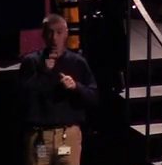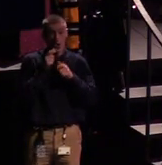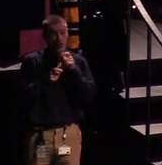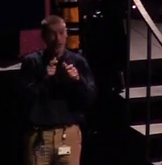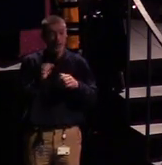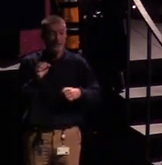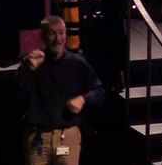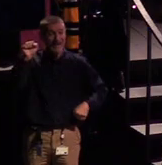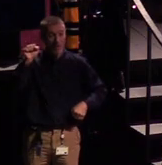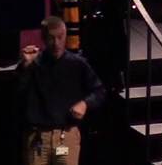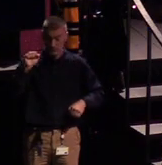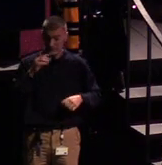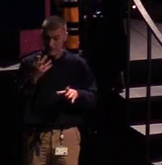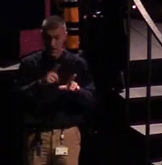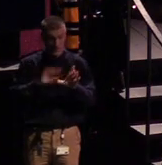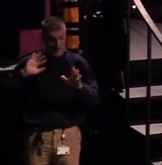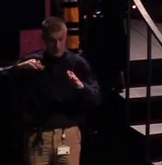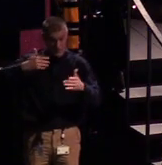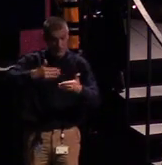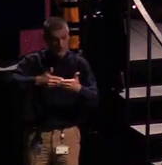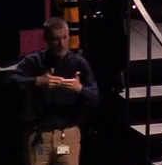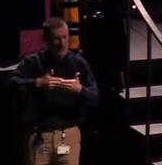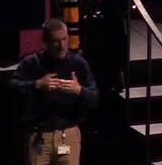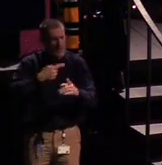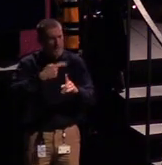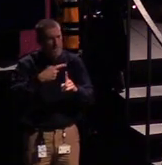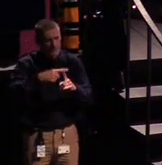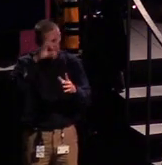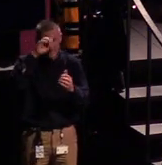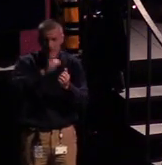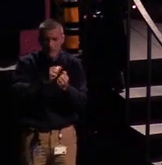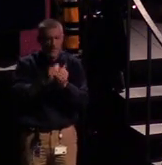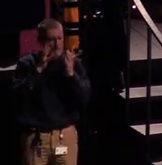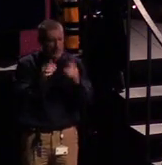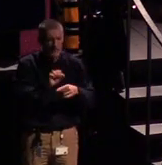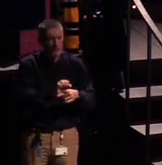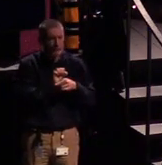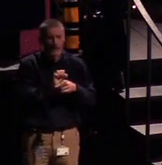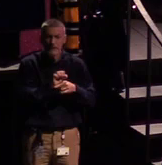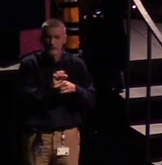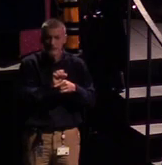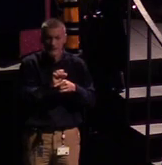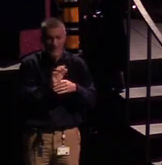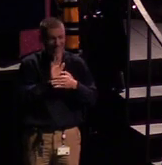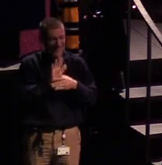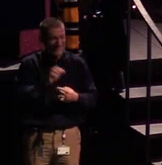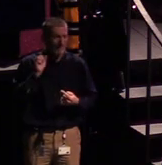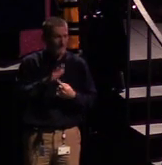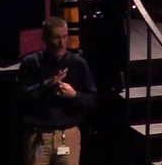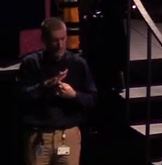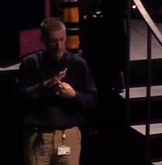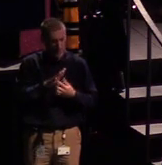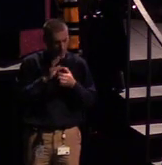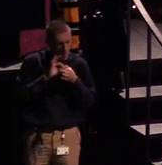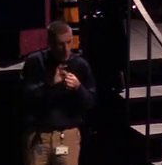that positive memories are protective biscuit has underpins much of the work we do particularly with children